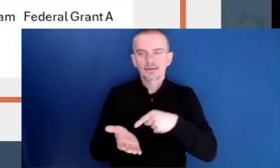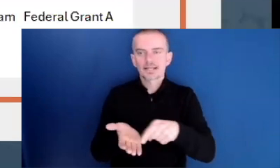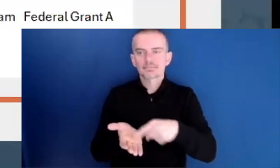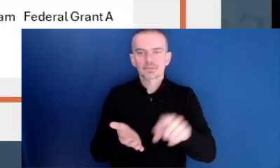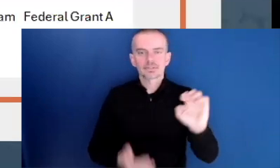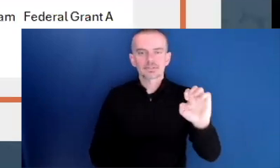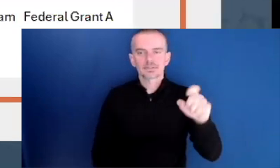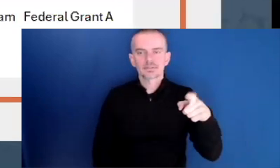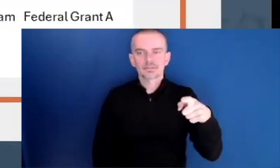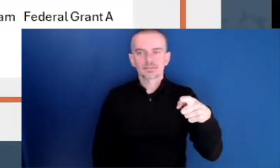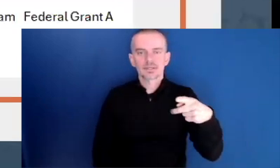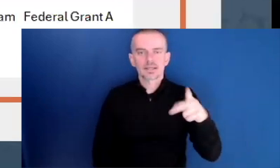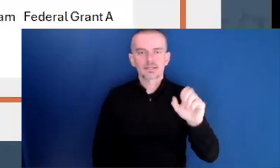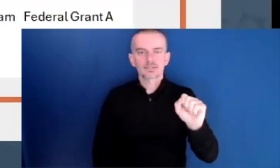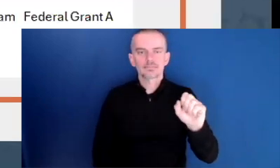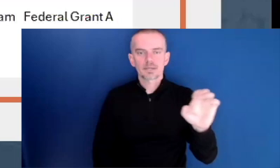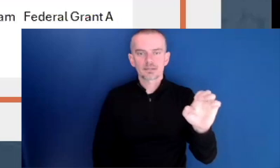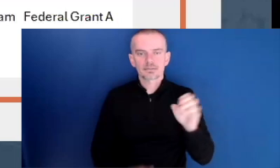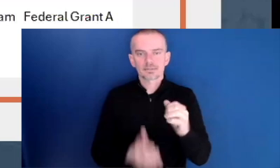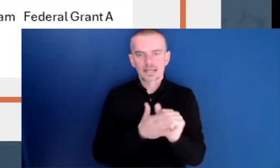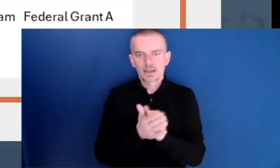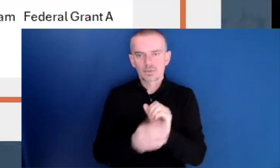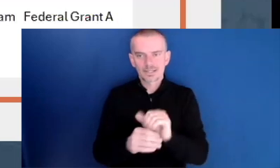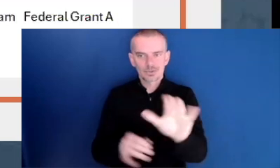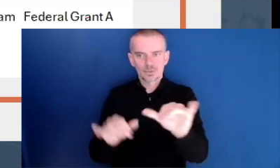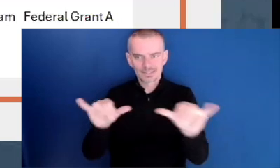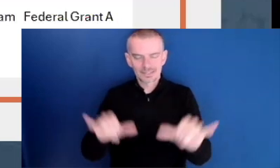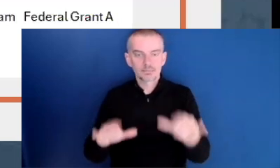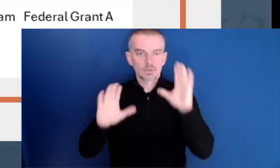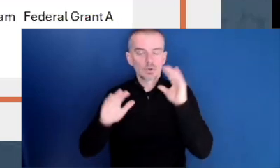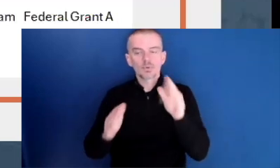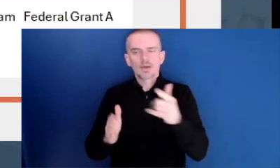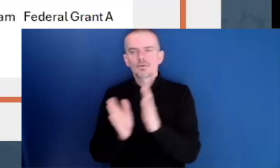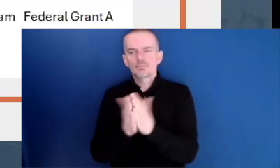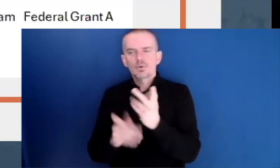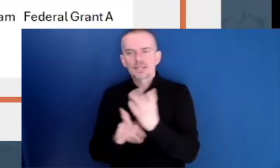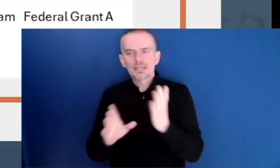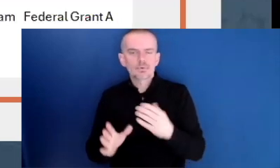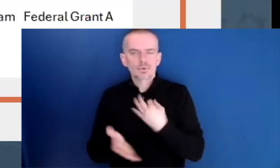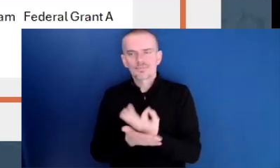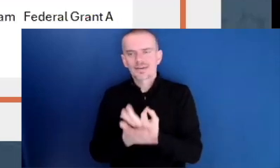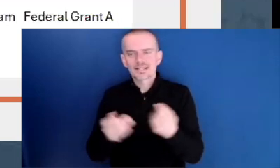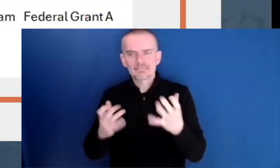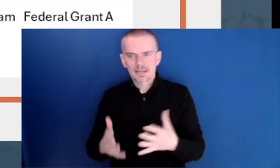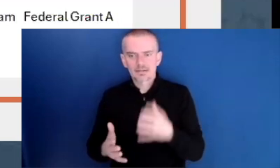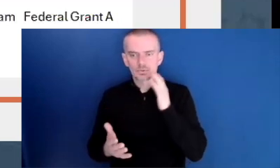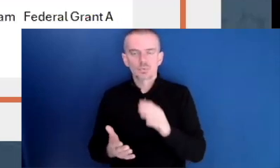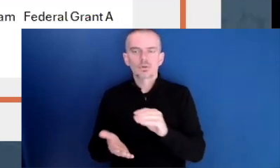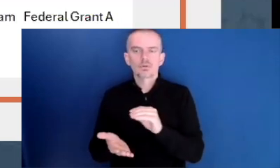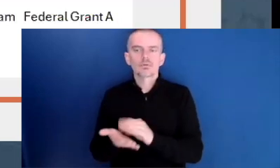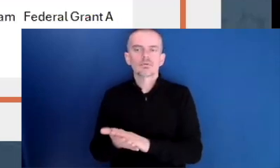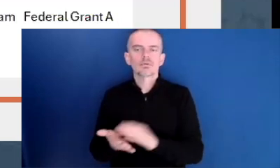accounting system, and you're going to make hopefully, you have a bookkeeper or a finance manager that's going to make a journal entry